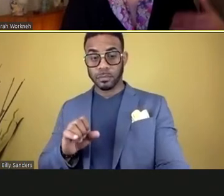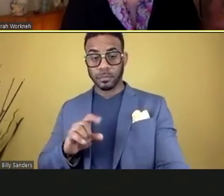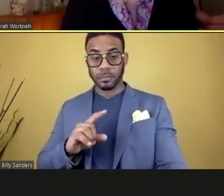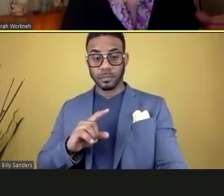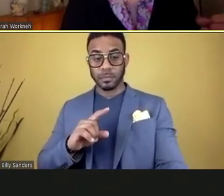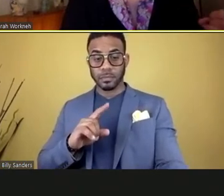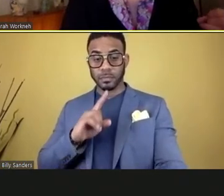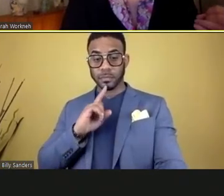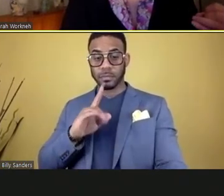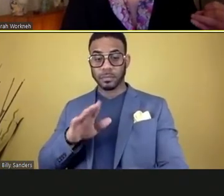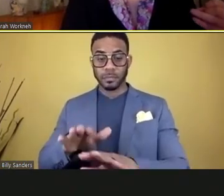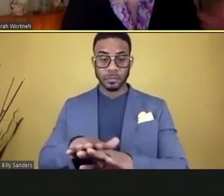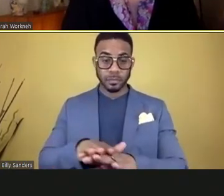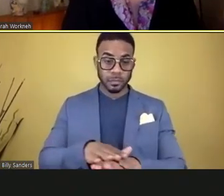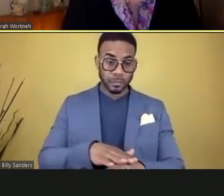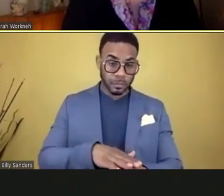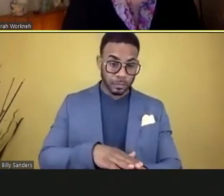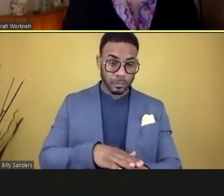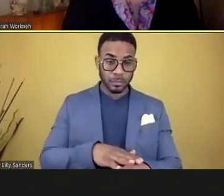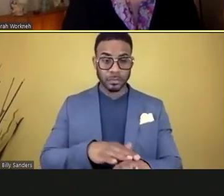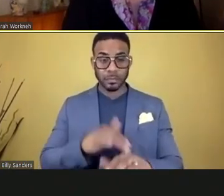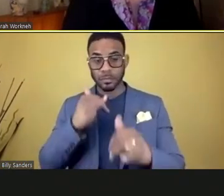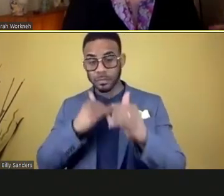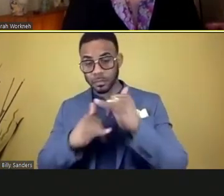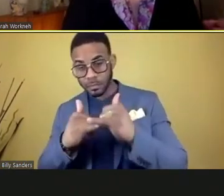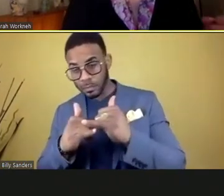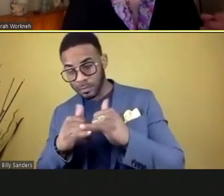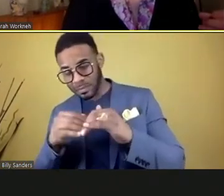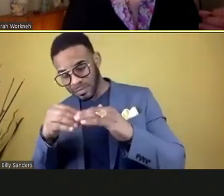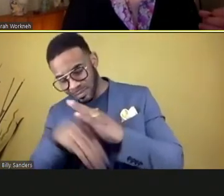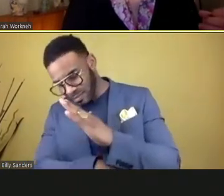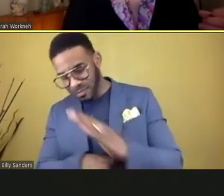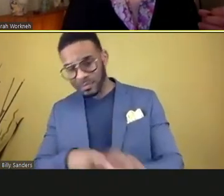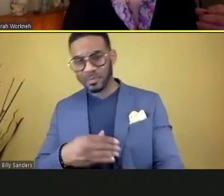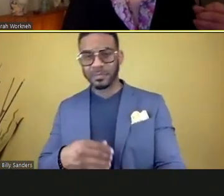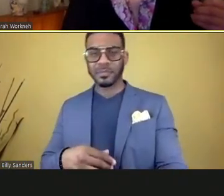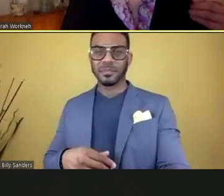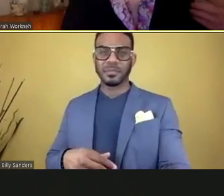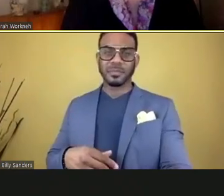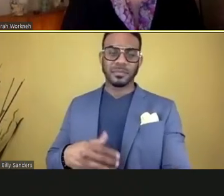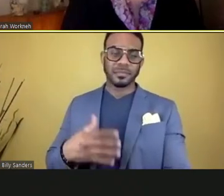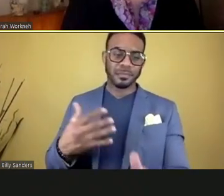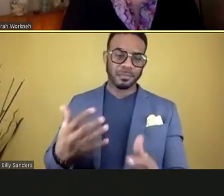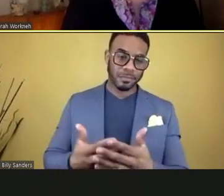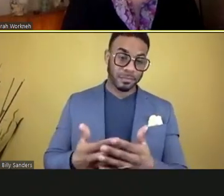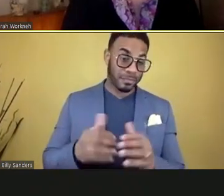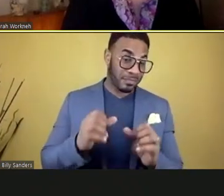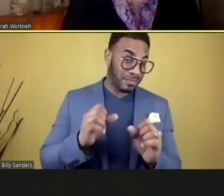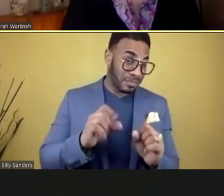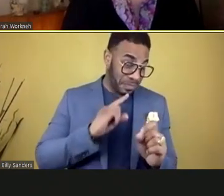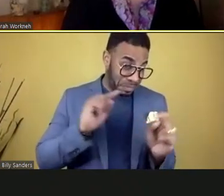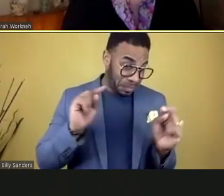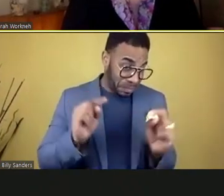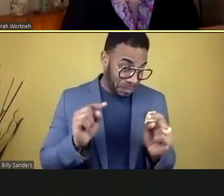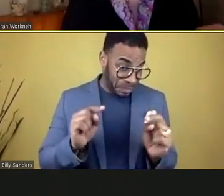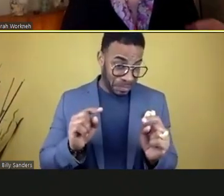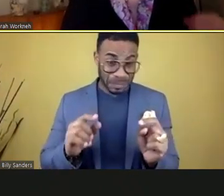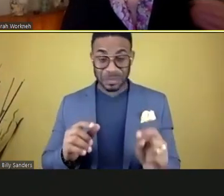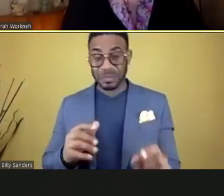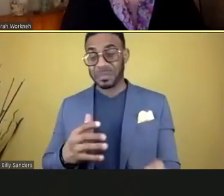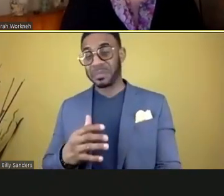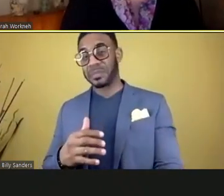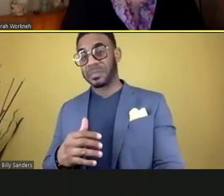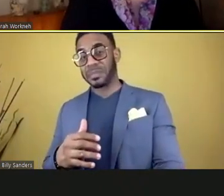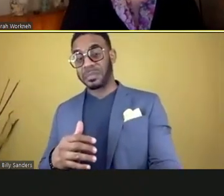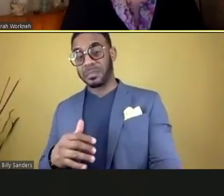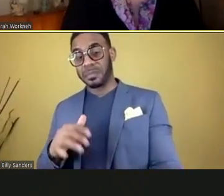it's slow, it's mistake ridden, it can be harmful, it can